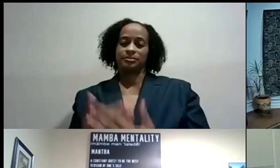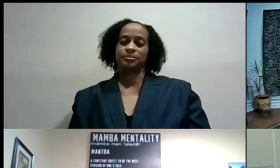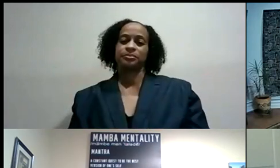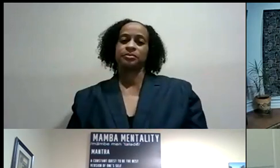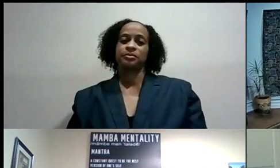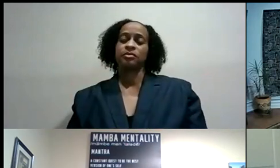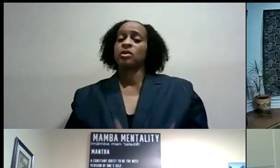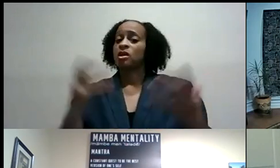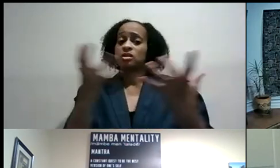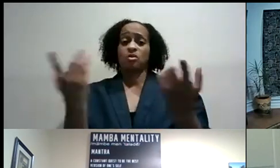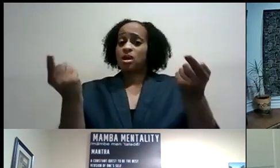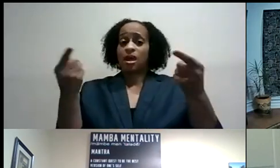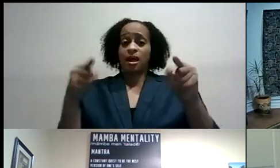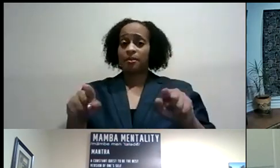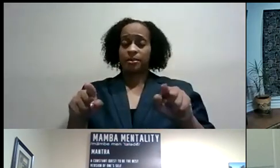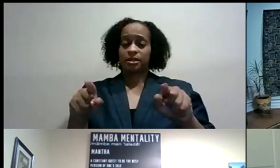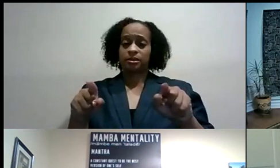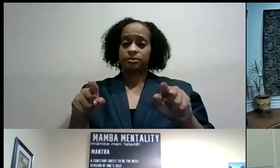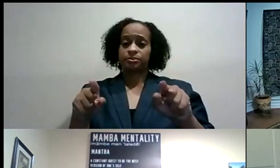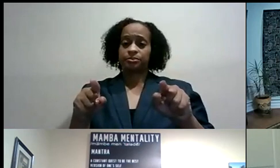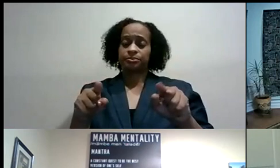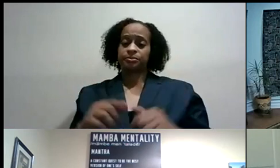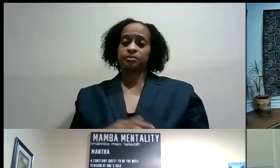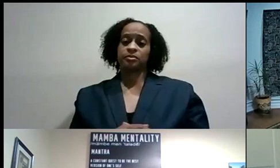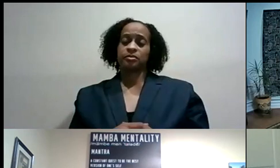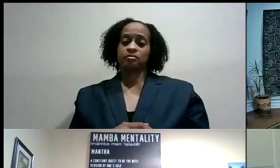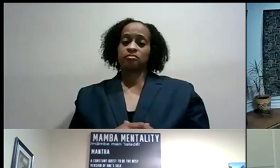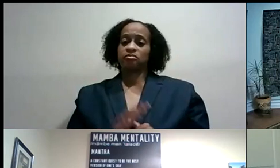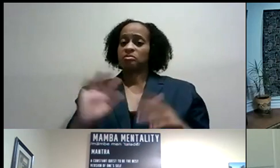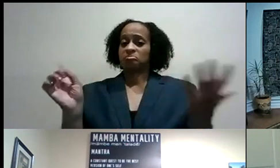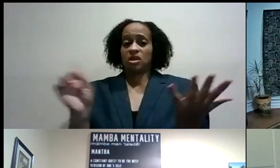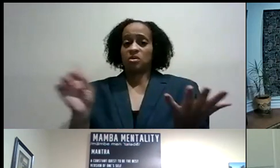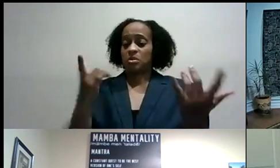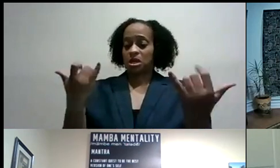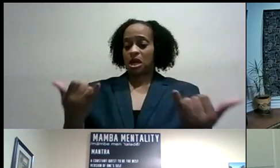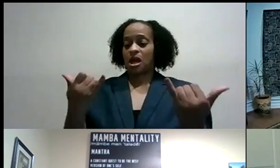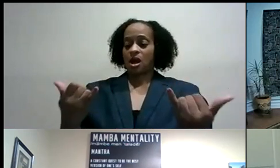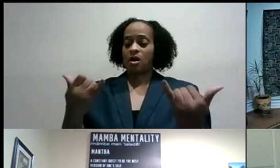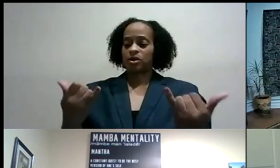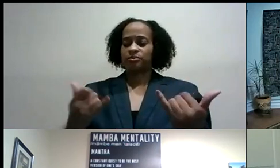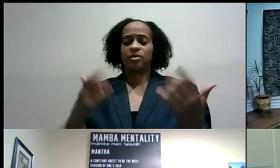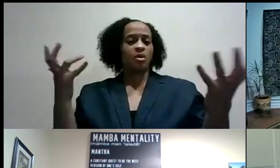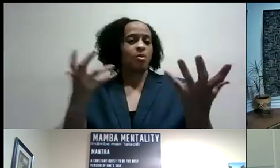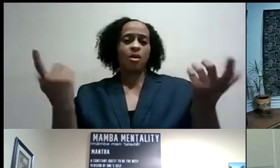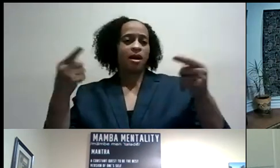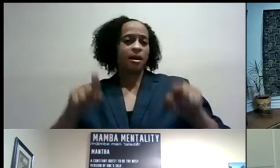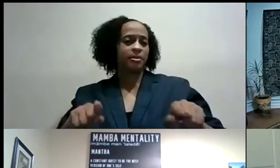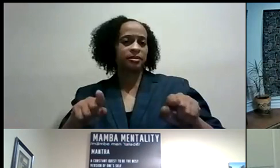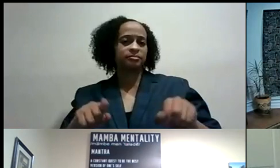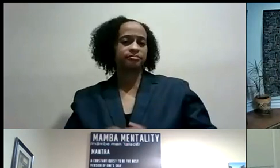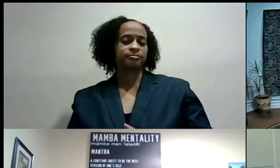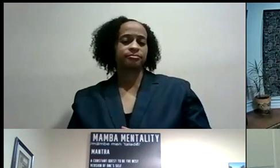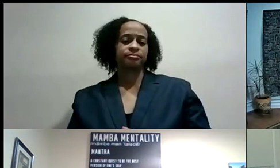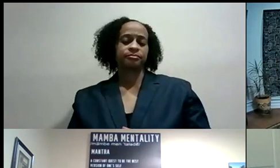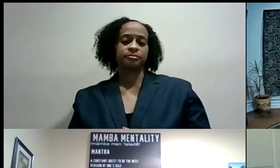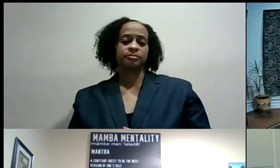what happened to where we are now? What happened? I like